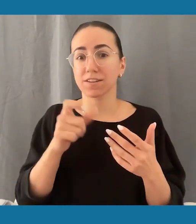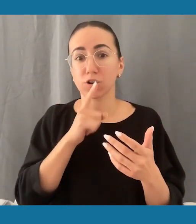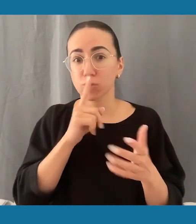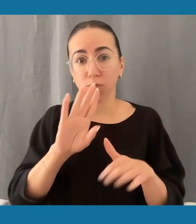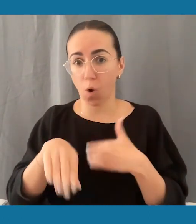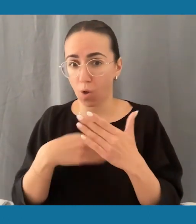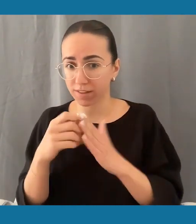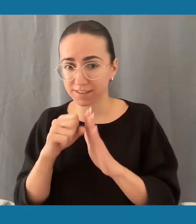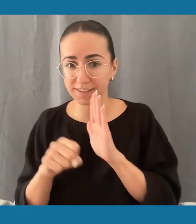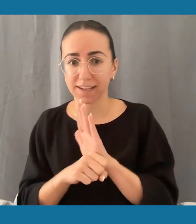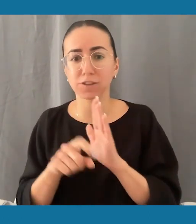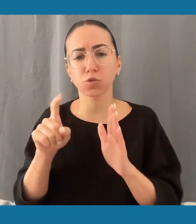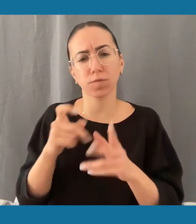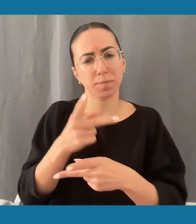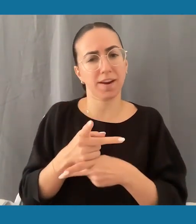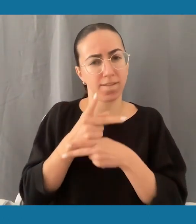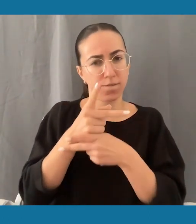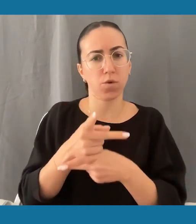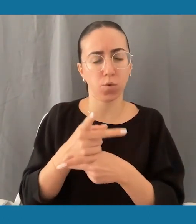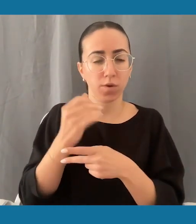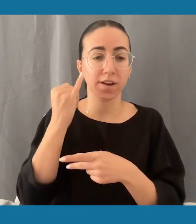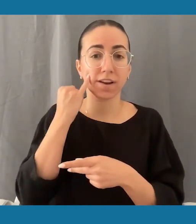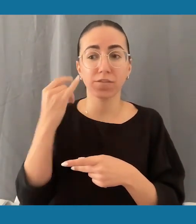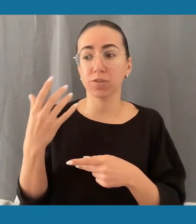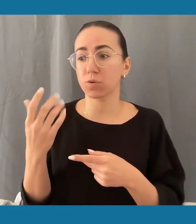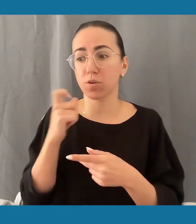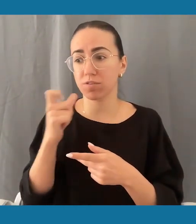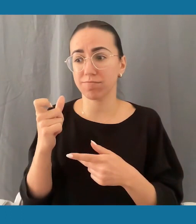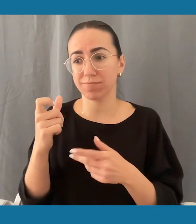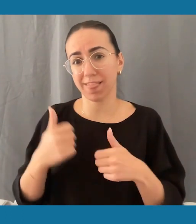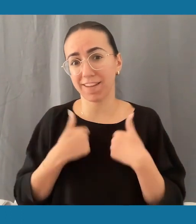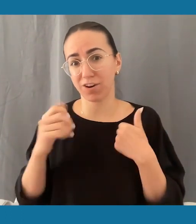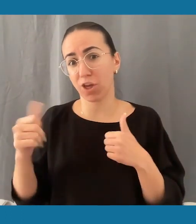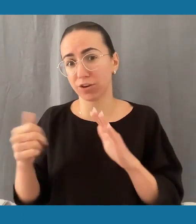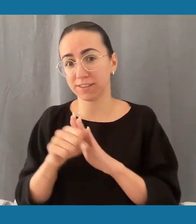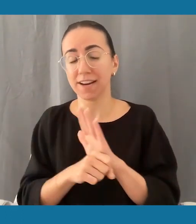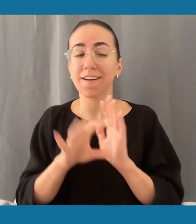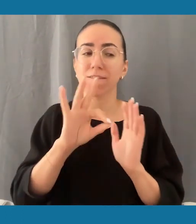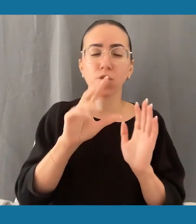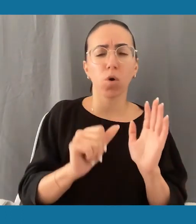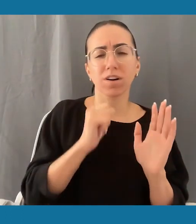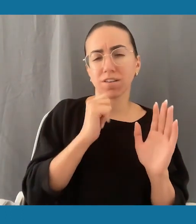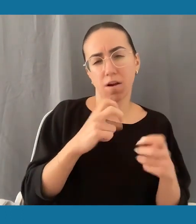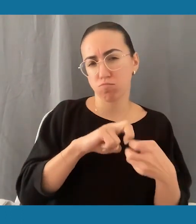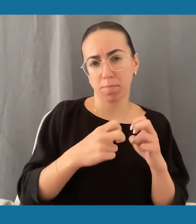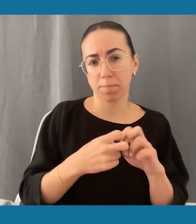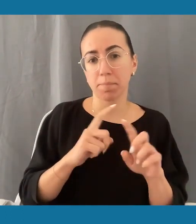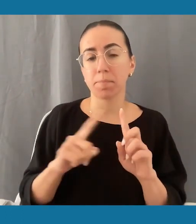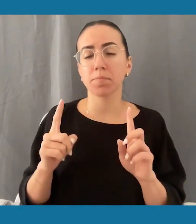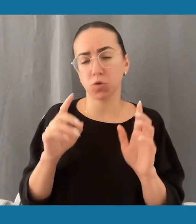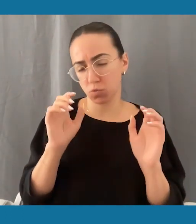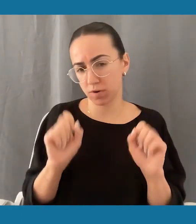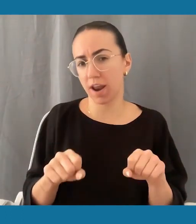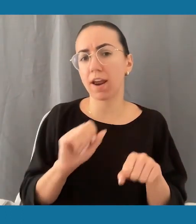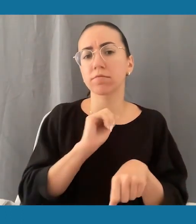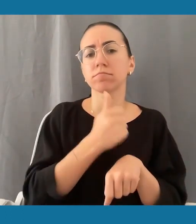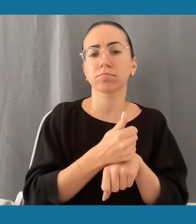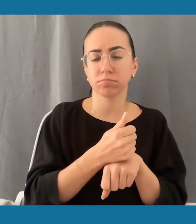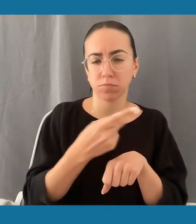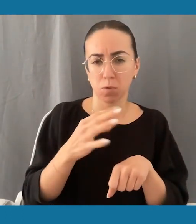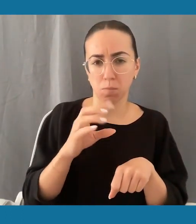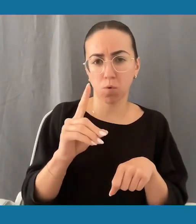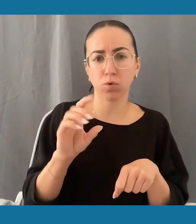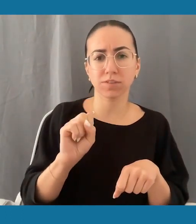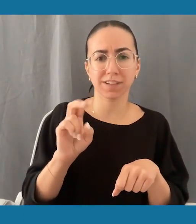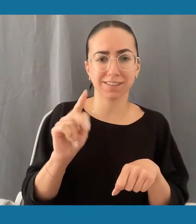Therefore, you have to be careful if you're outside of Florida. As I said, in Florida, it's not an issue. You can fund a pooled supplemental needs trust